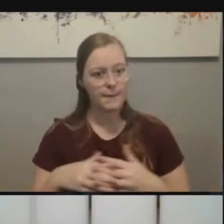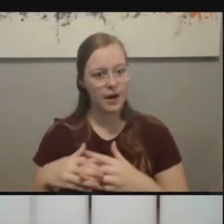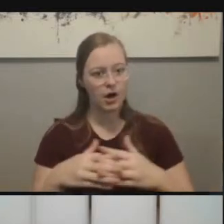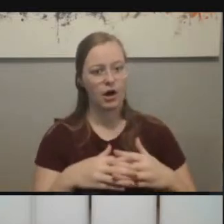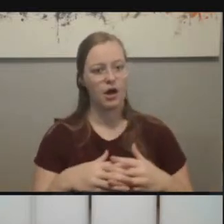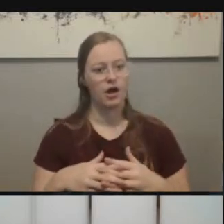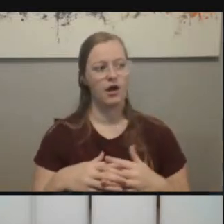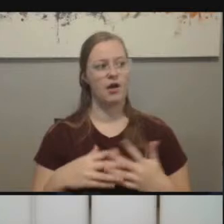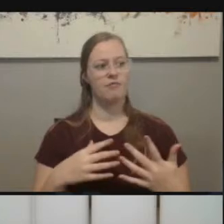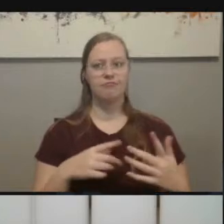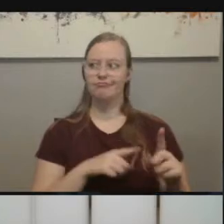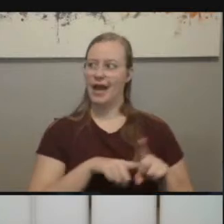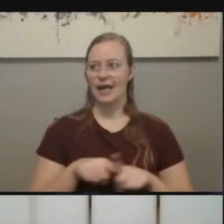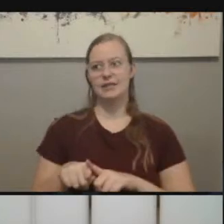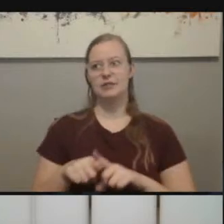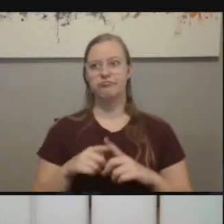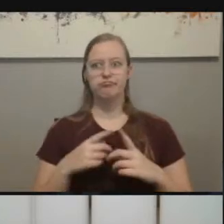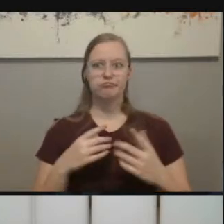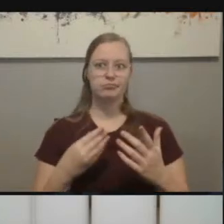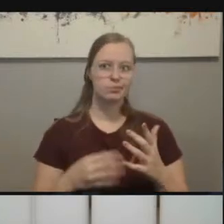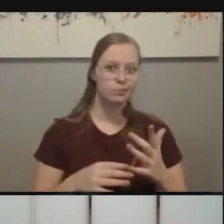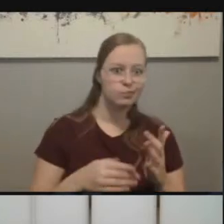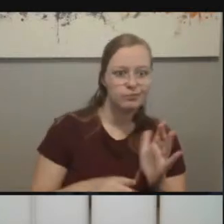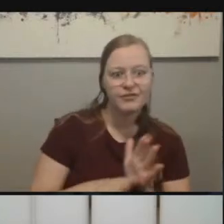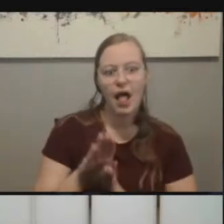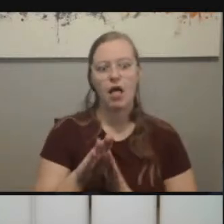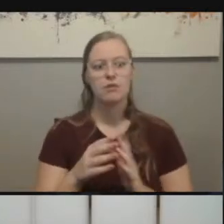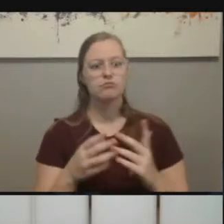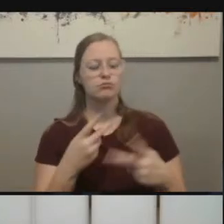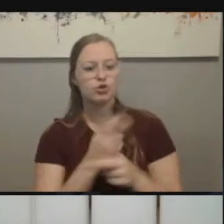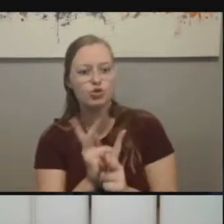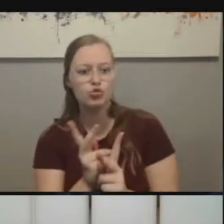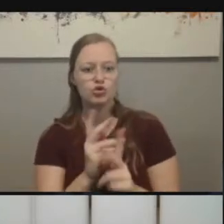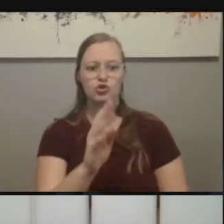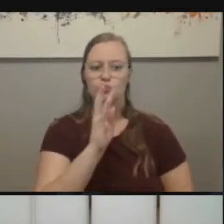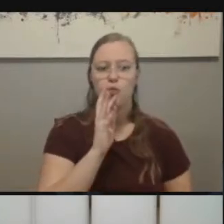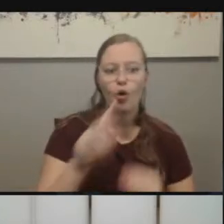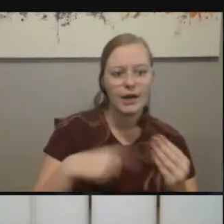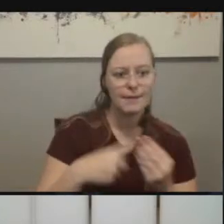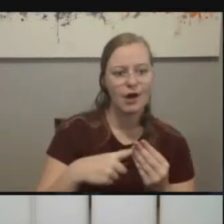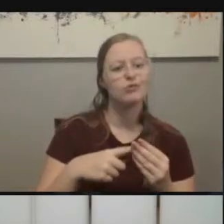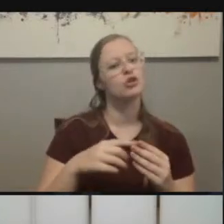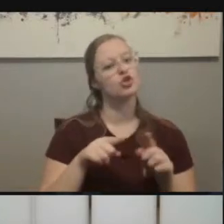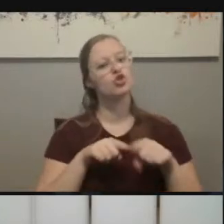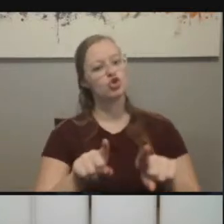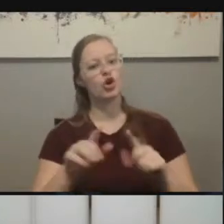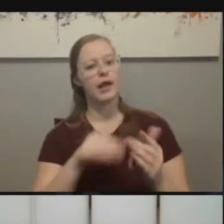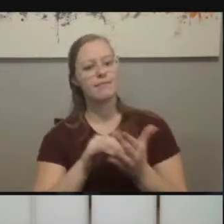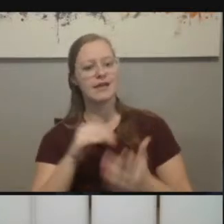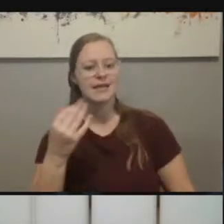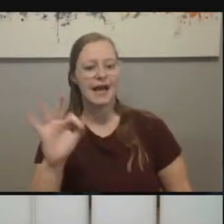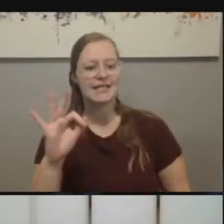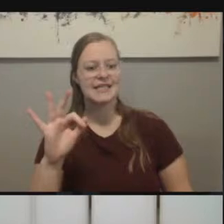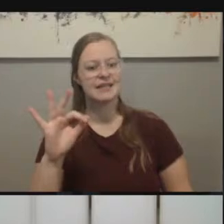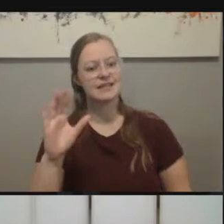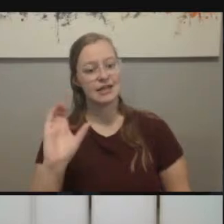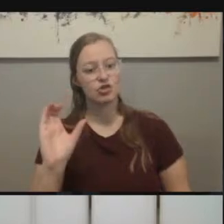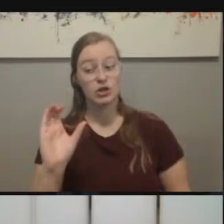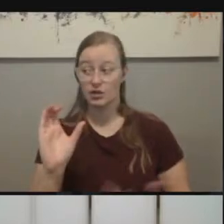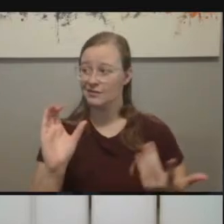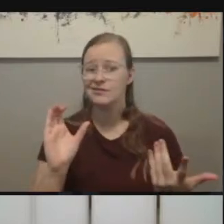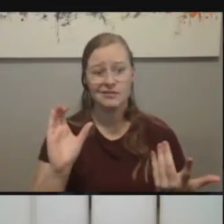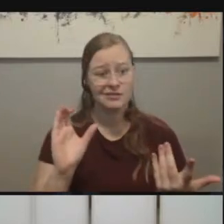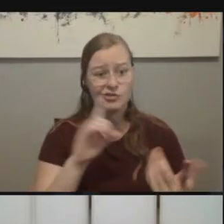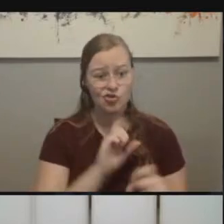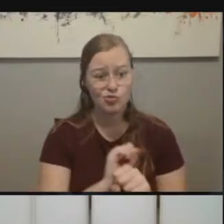were being reproduced, written about, spoken about in the mid-19th century, were false. They